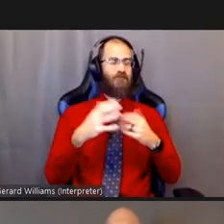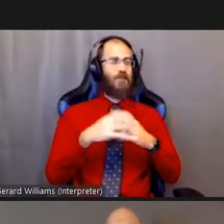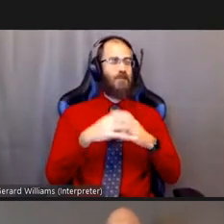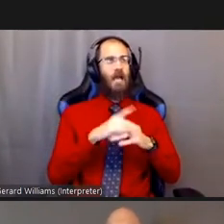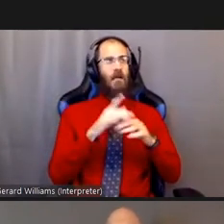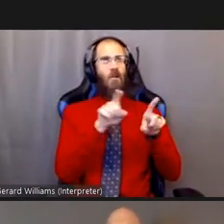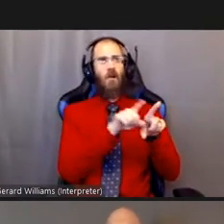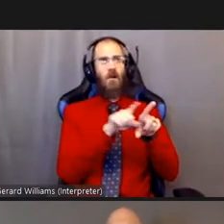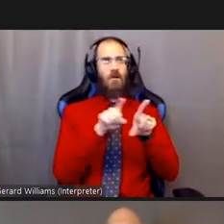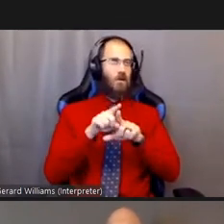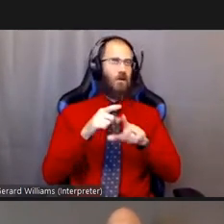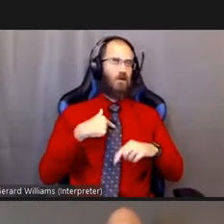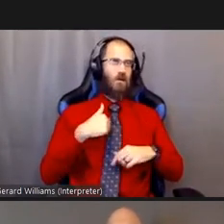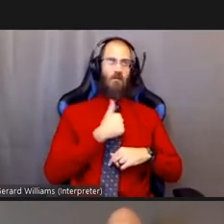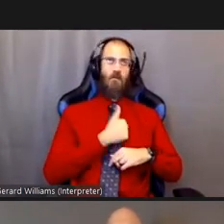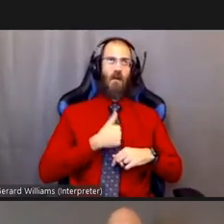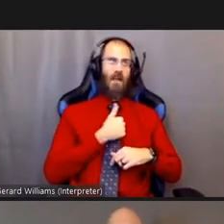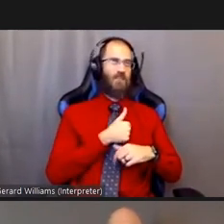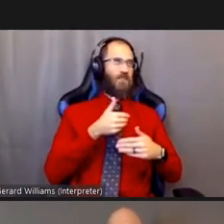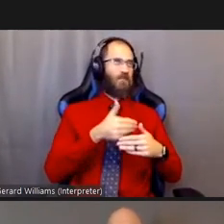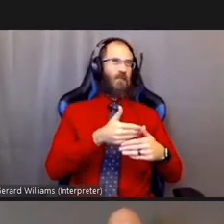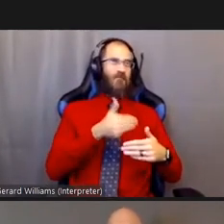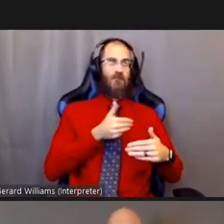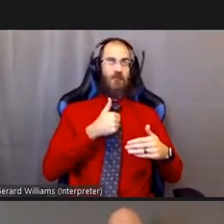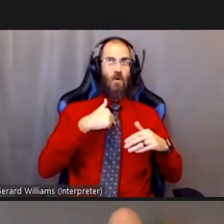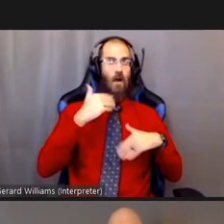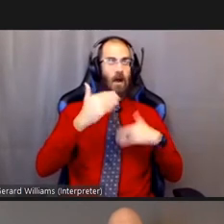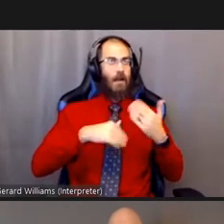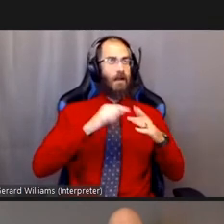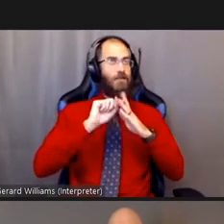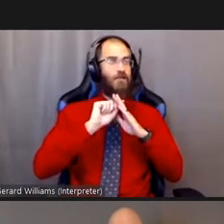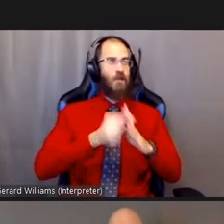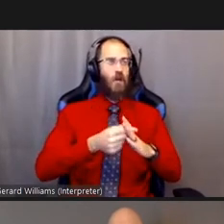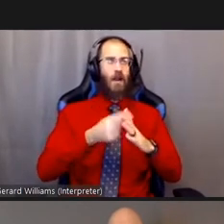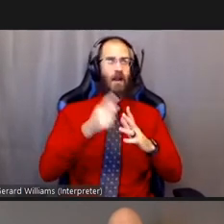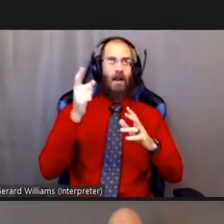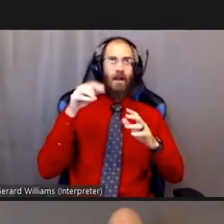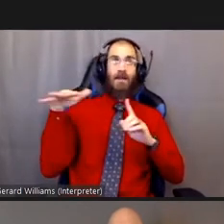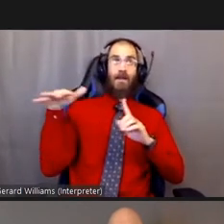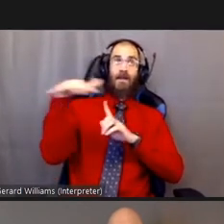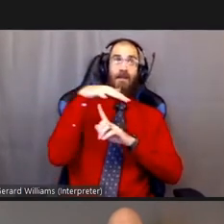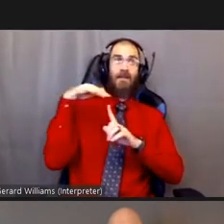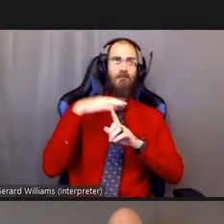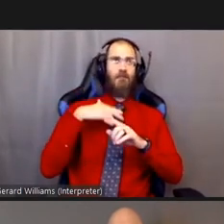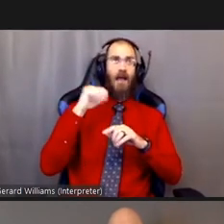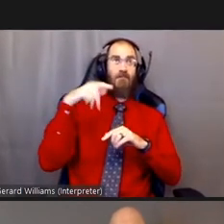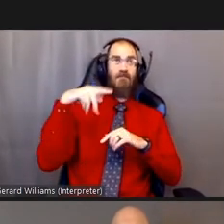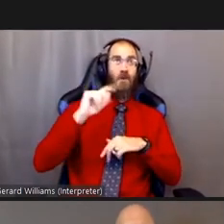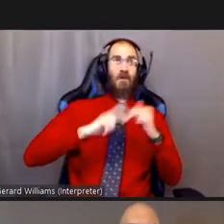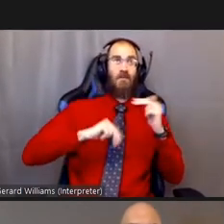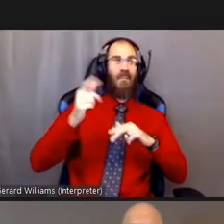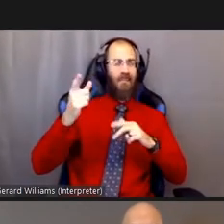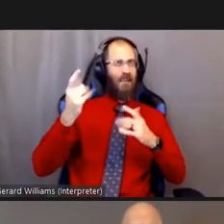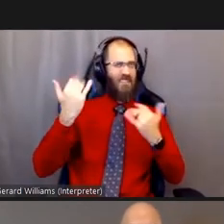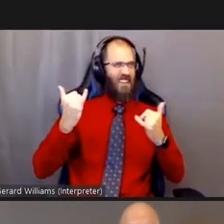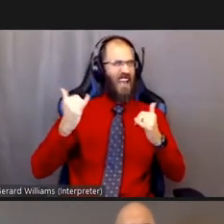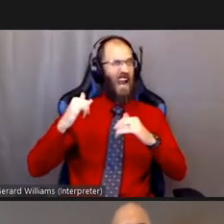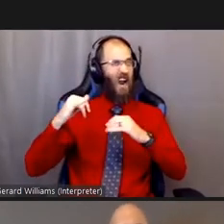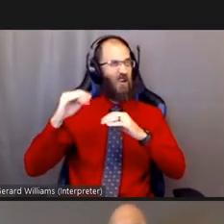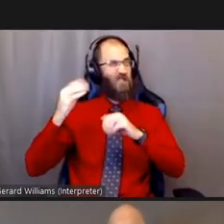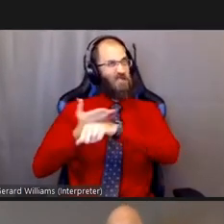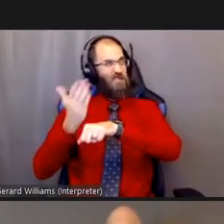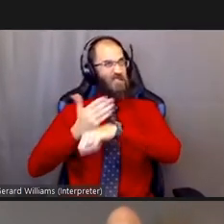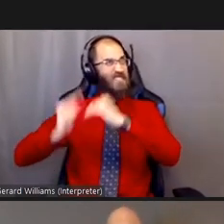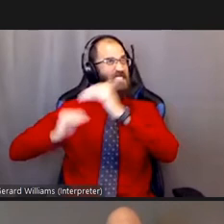Also, let me apologize in advance before I get started. There's construction going on in my apartment building, and they've been using